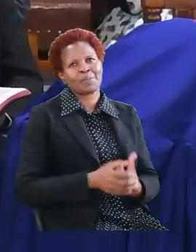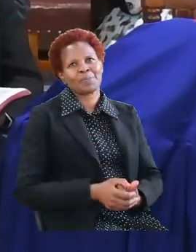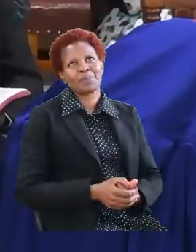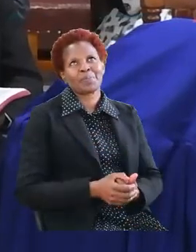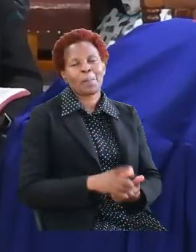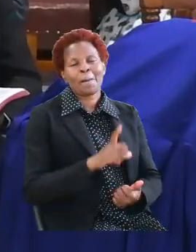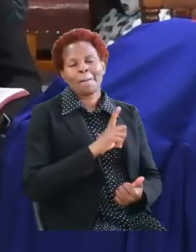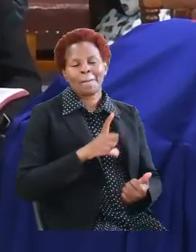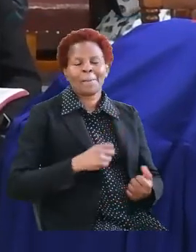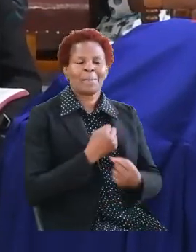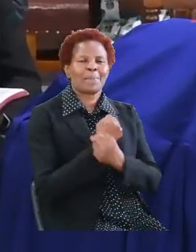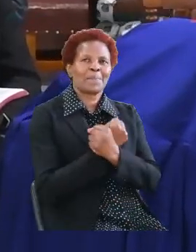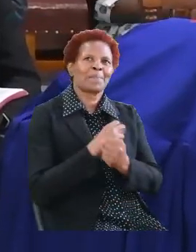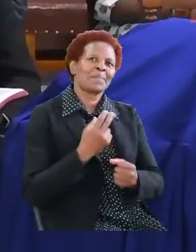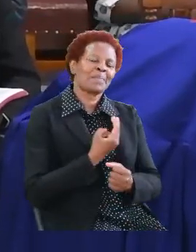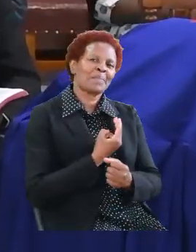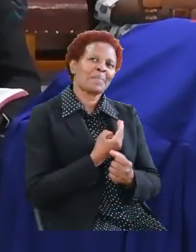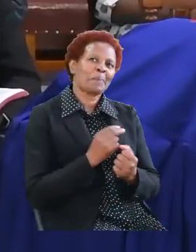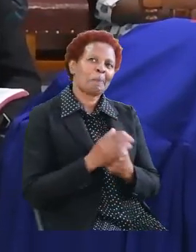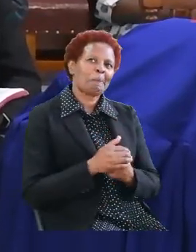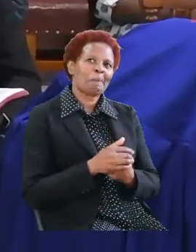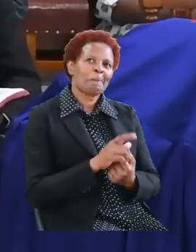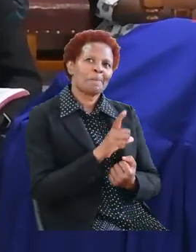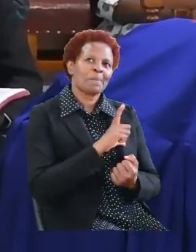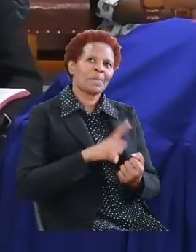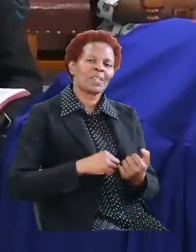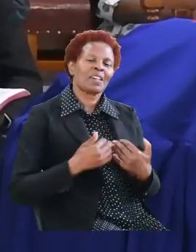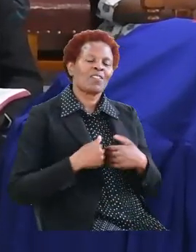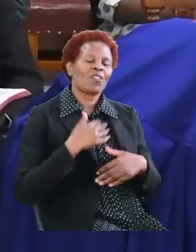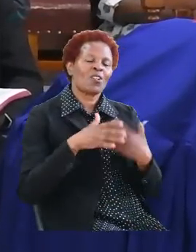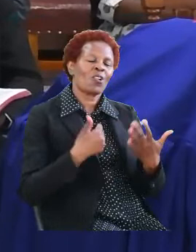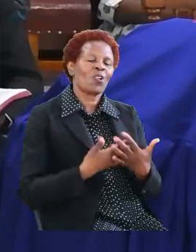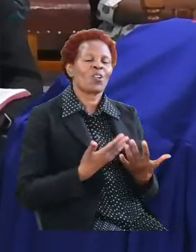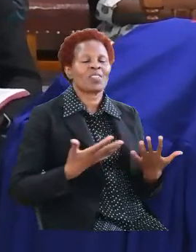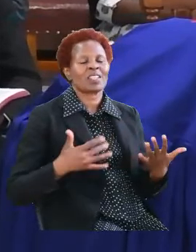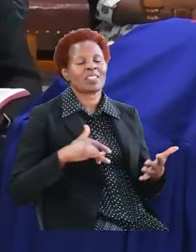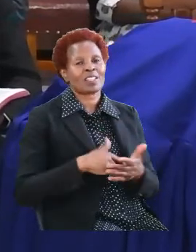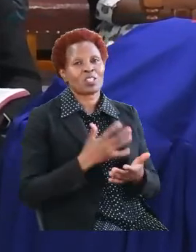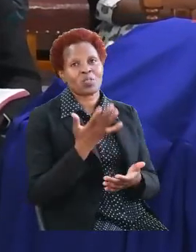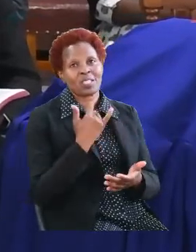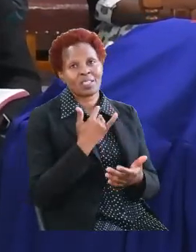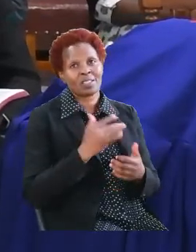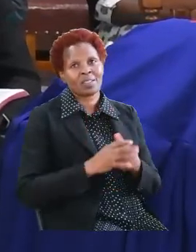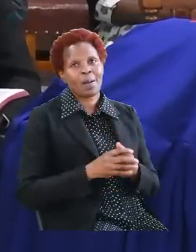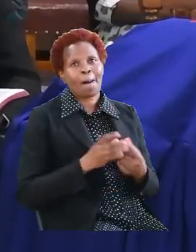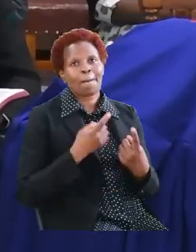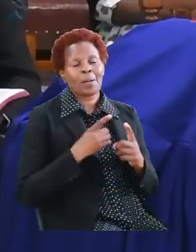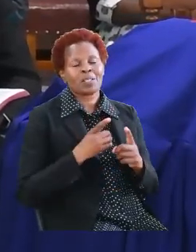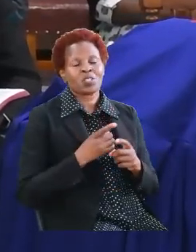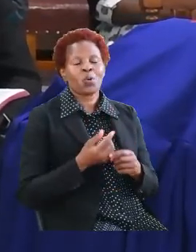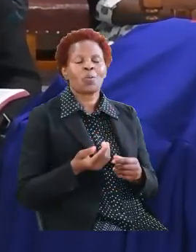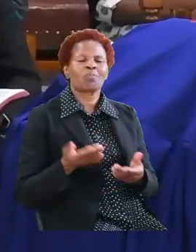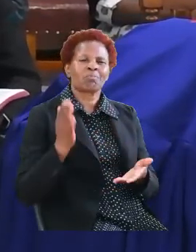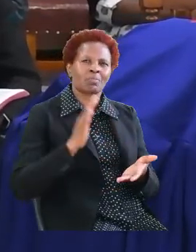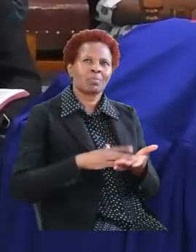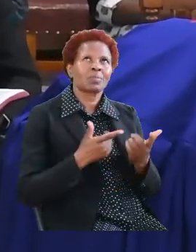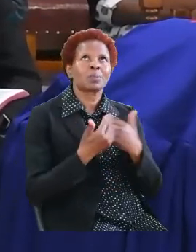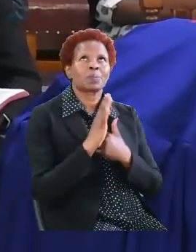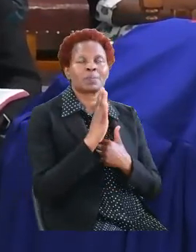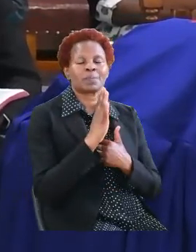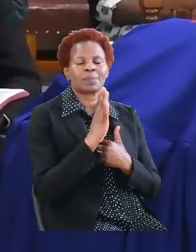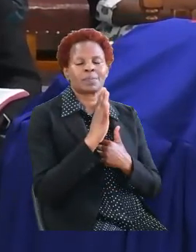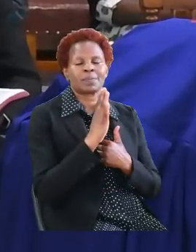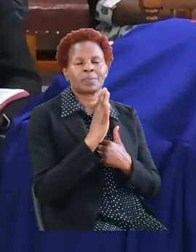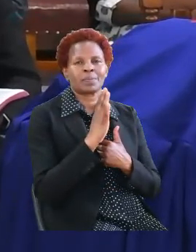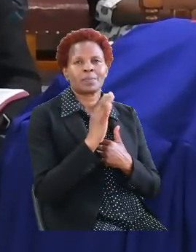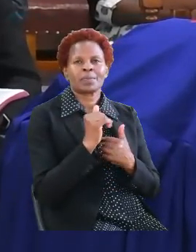Lord is so loving. The Lord have got everything that we need, but we need to turn back to him